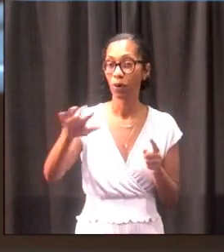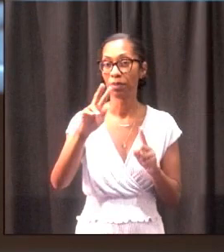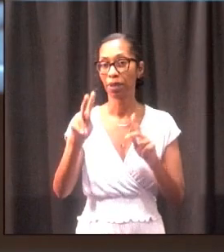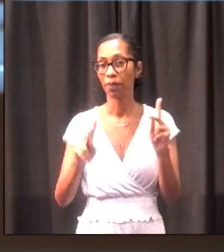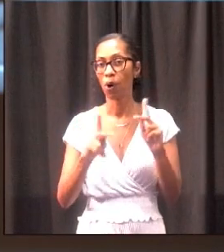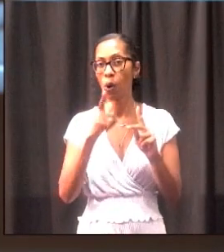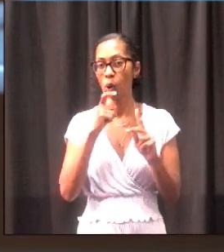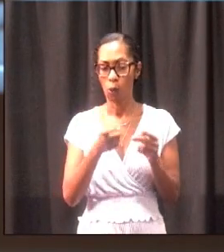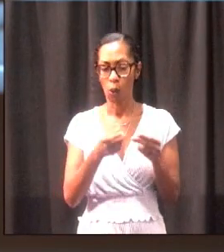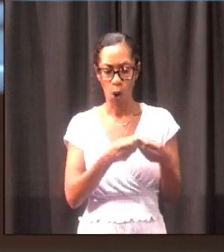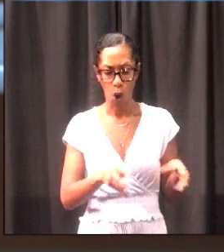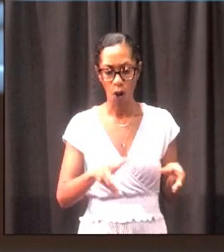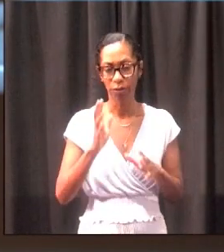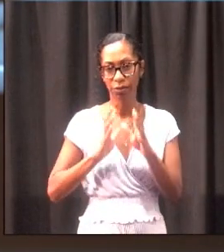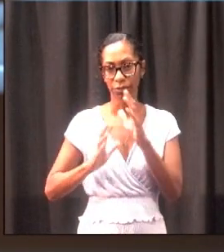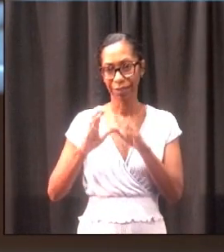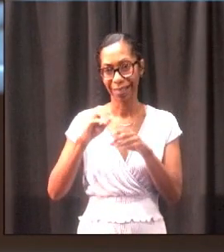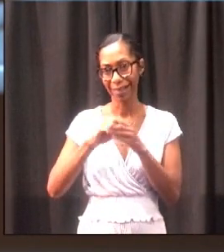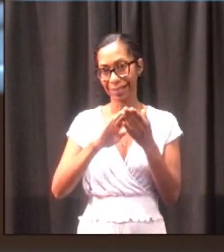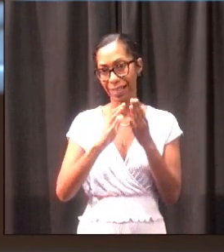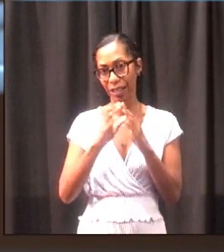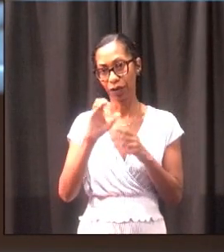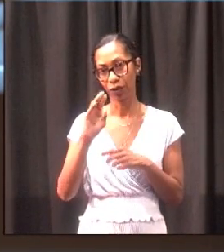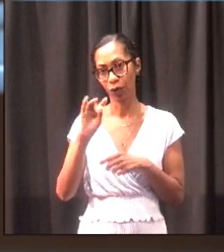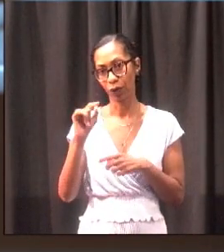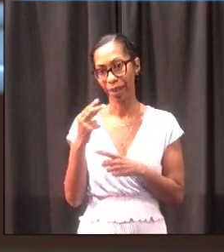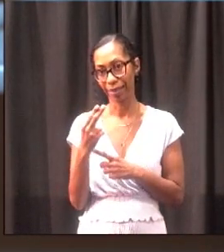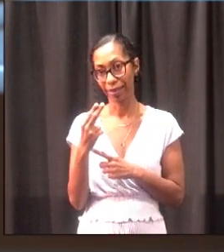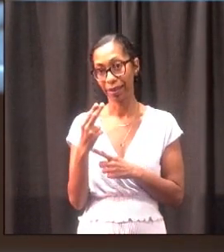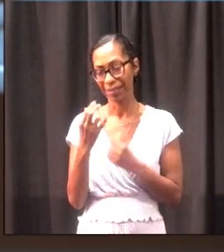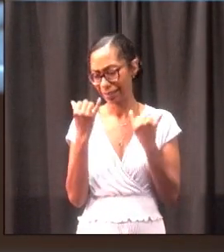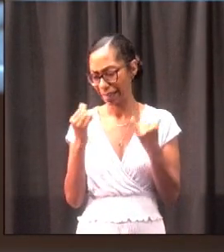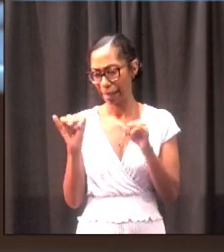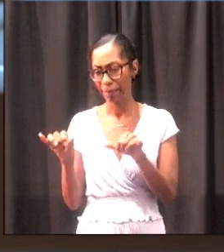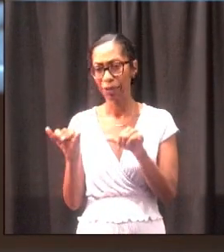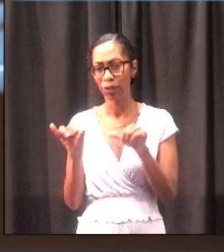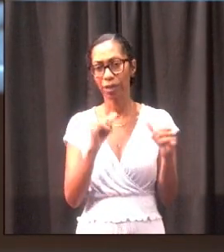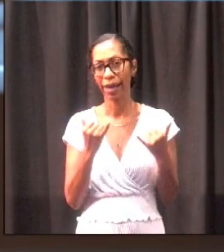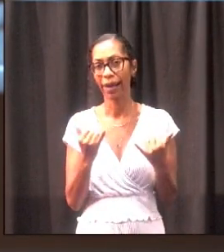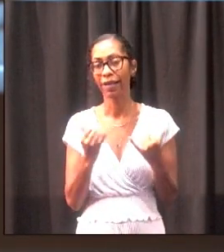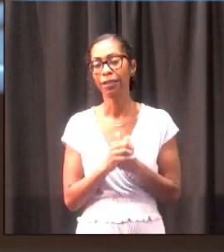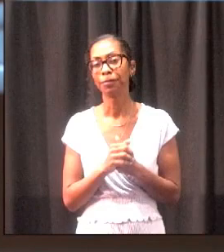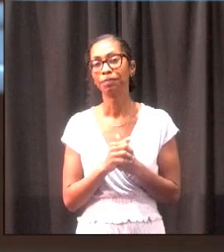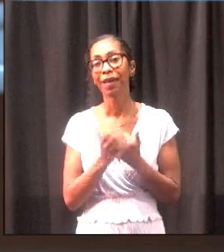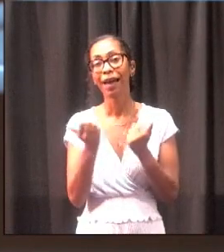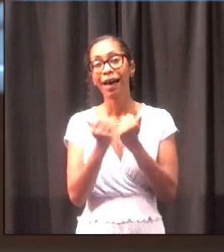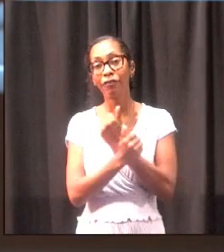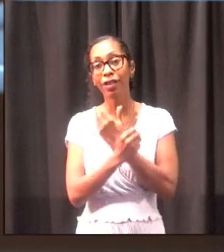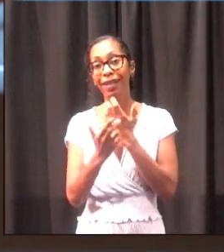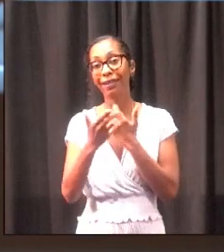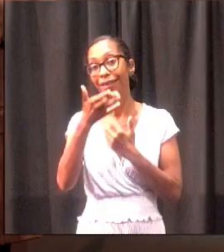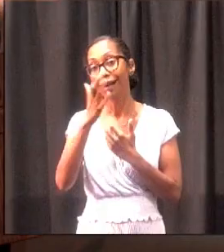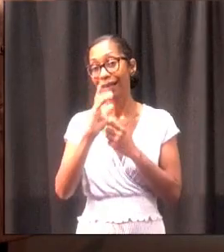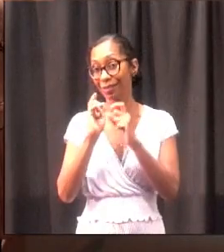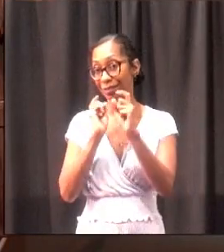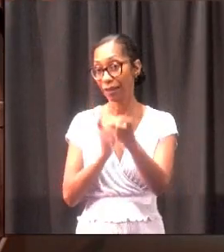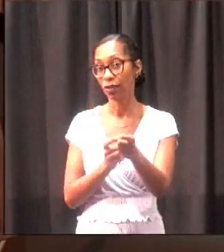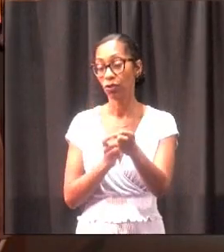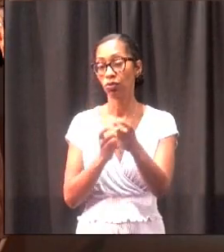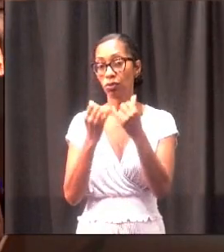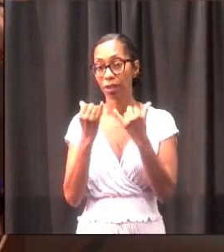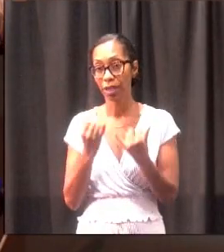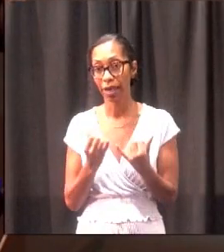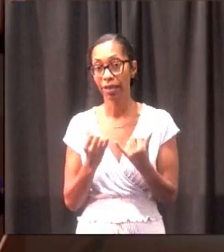today's church. We need to recognize every gift that God gives us, that it is to make sure that we fulfill the assignment